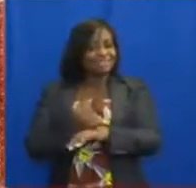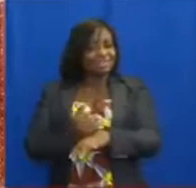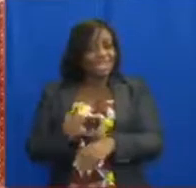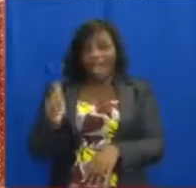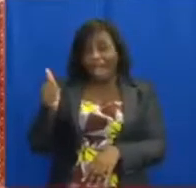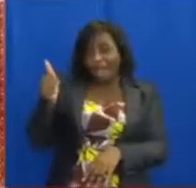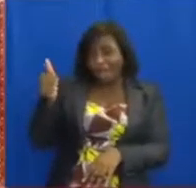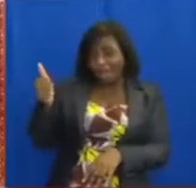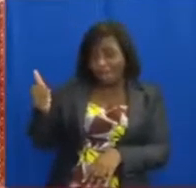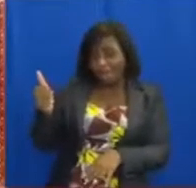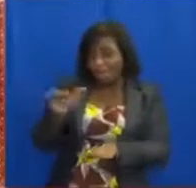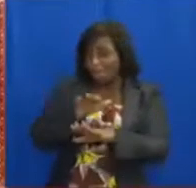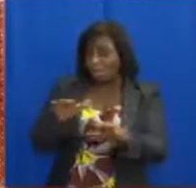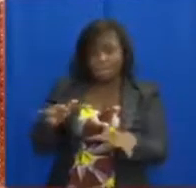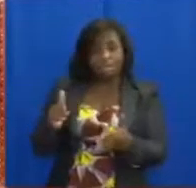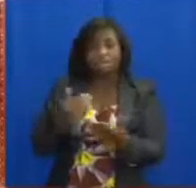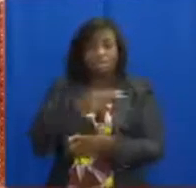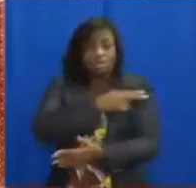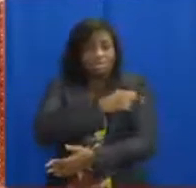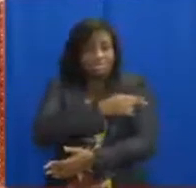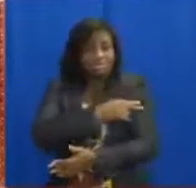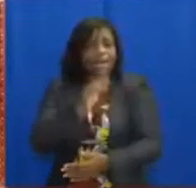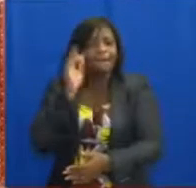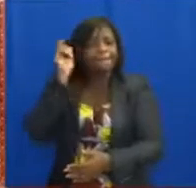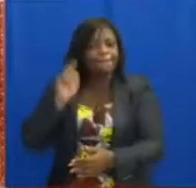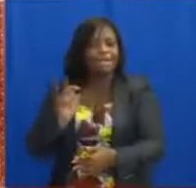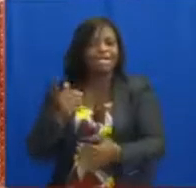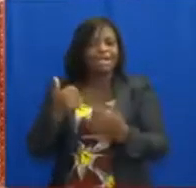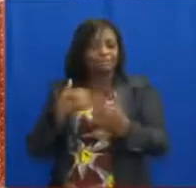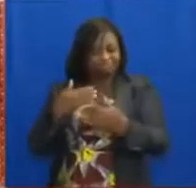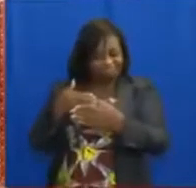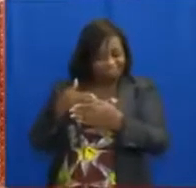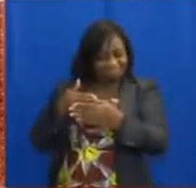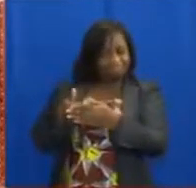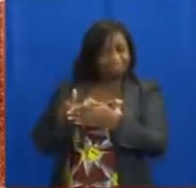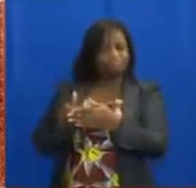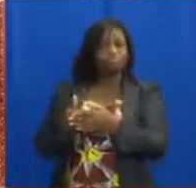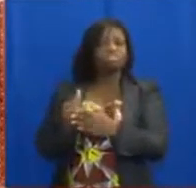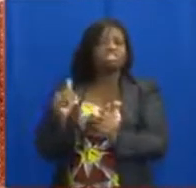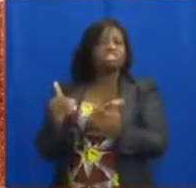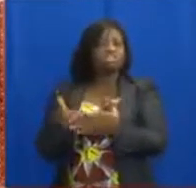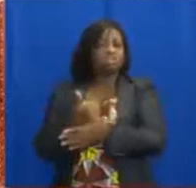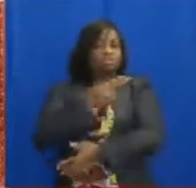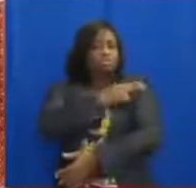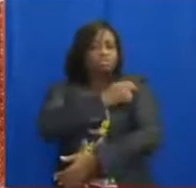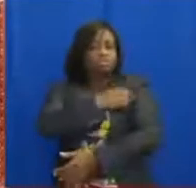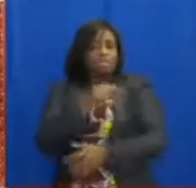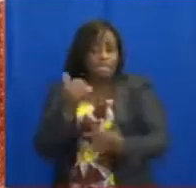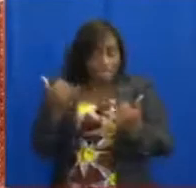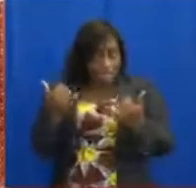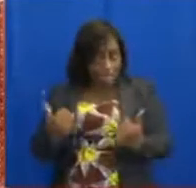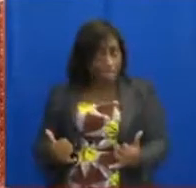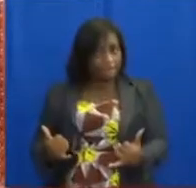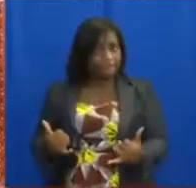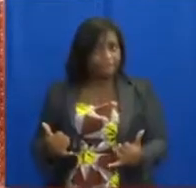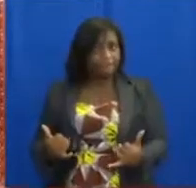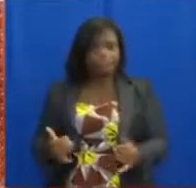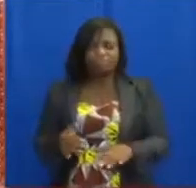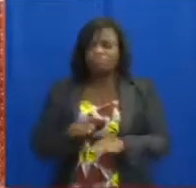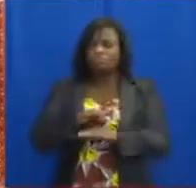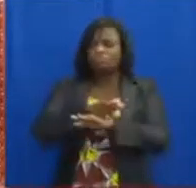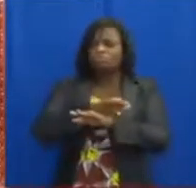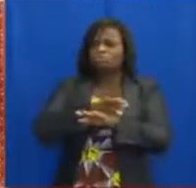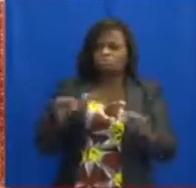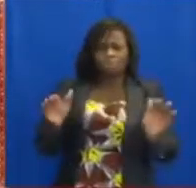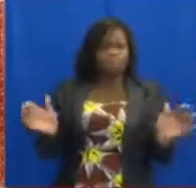without their own clinics and hospitals have been mapped to health facilities. There will be, for now,